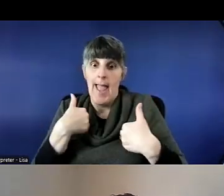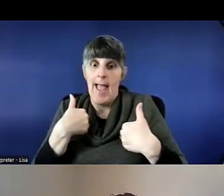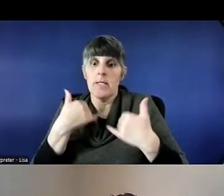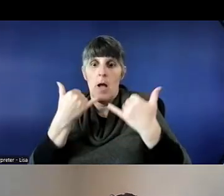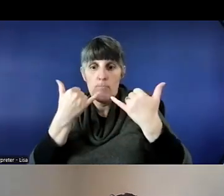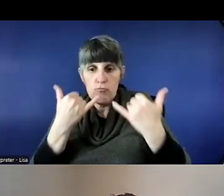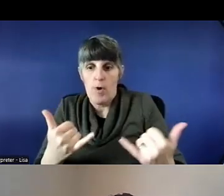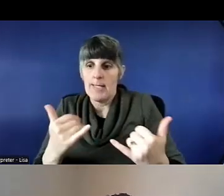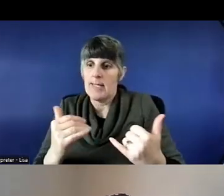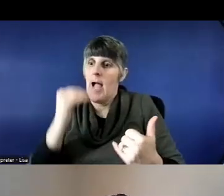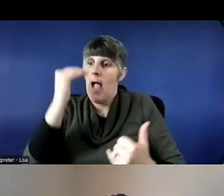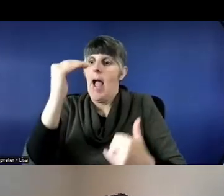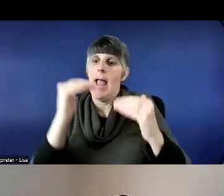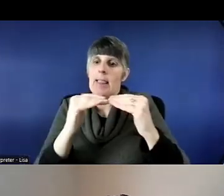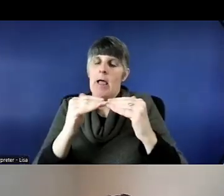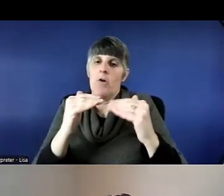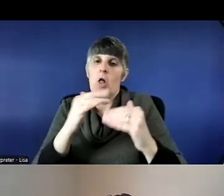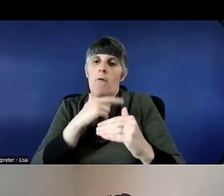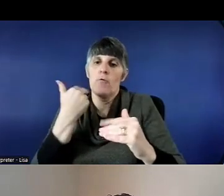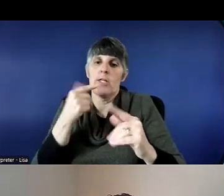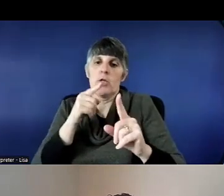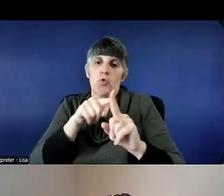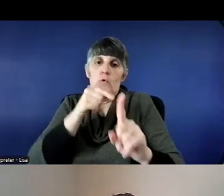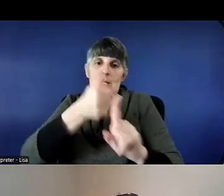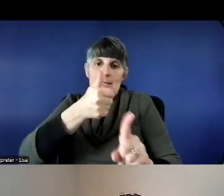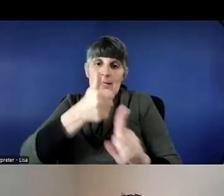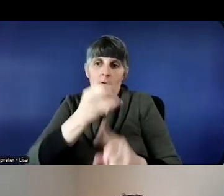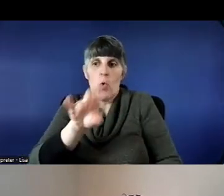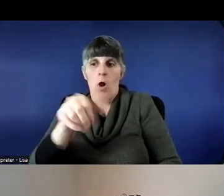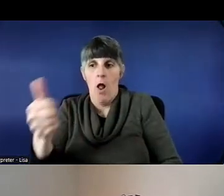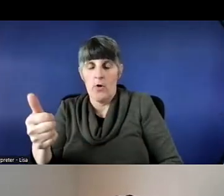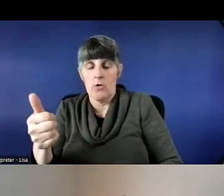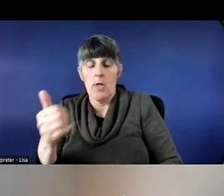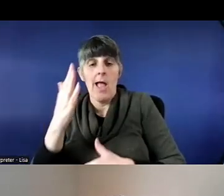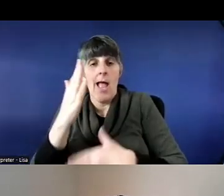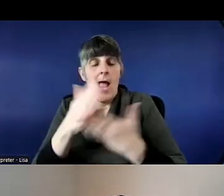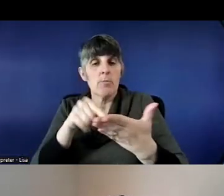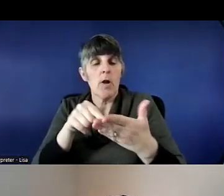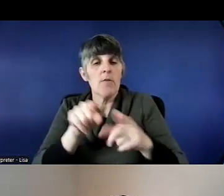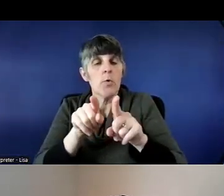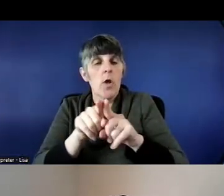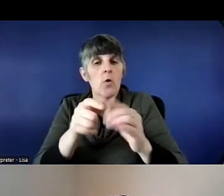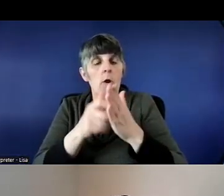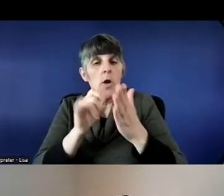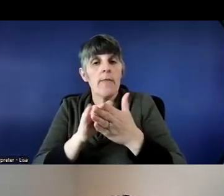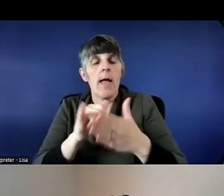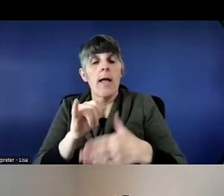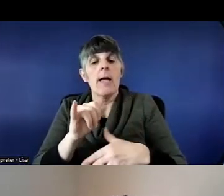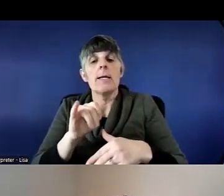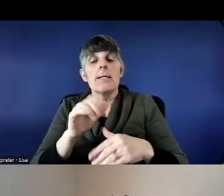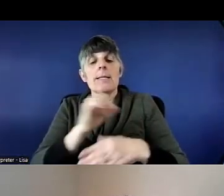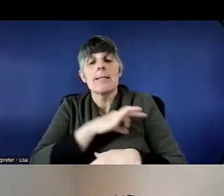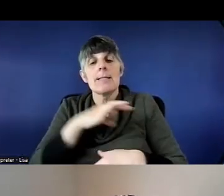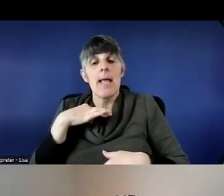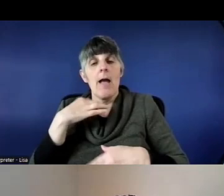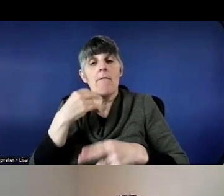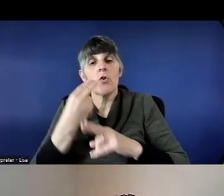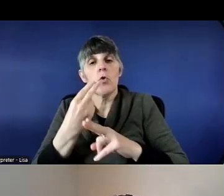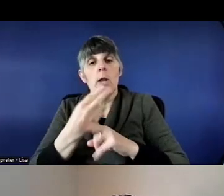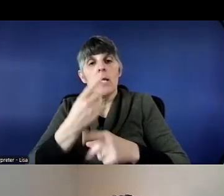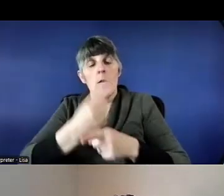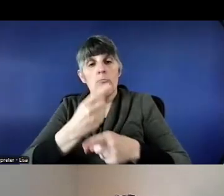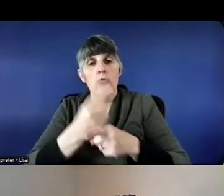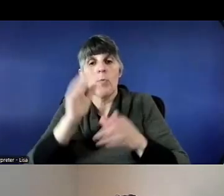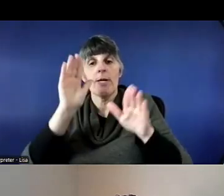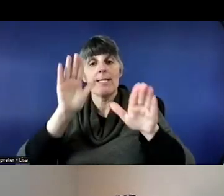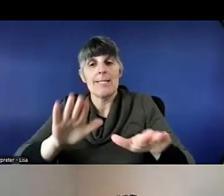high degree of risk to themselves or others. As part of this, we also require that district staff utilize appropriate